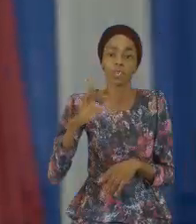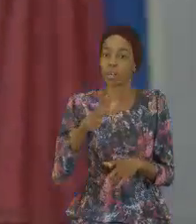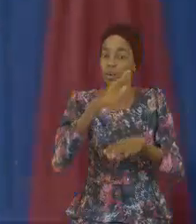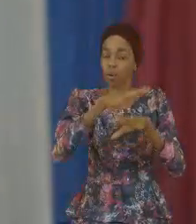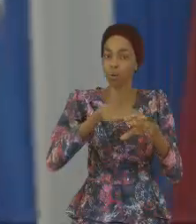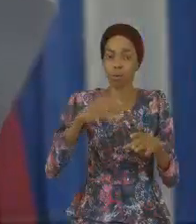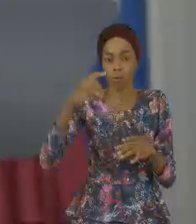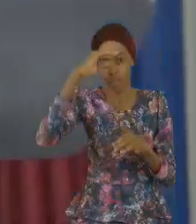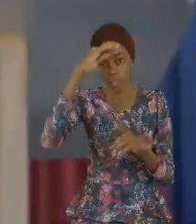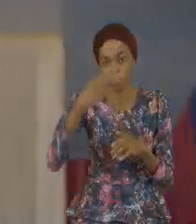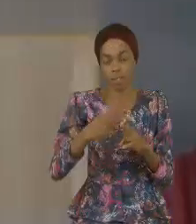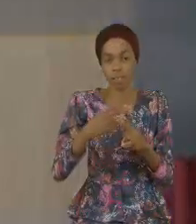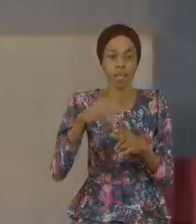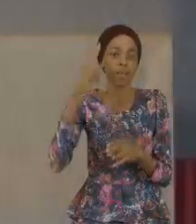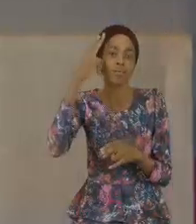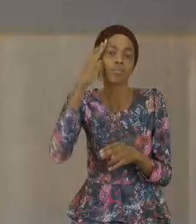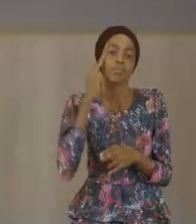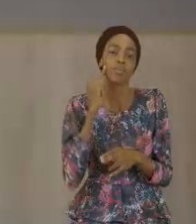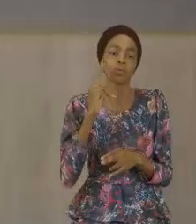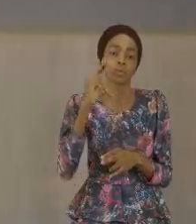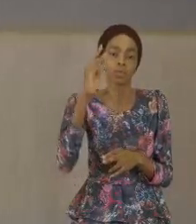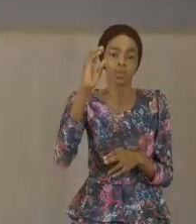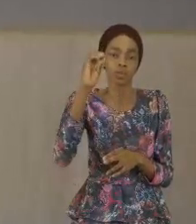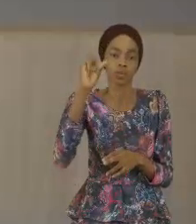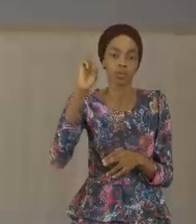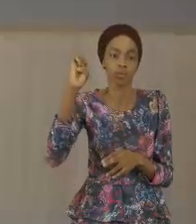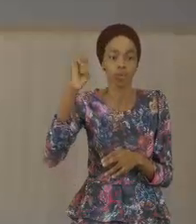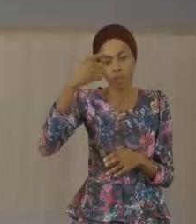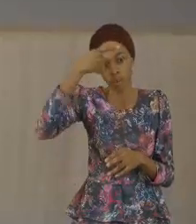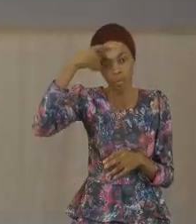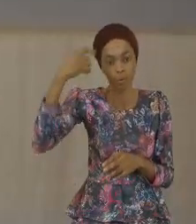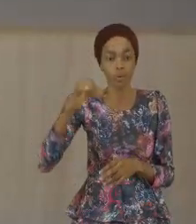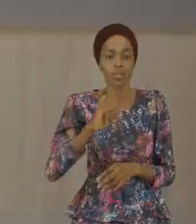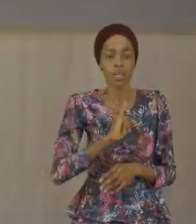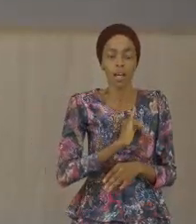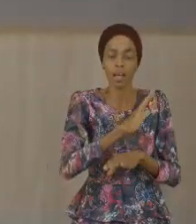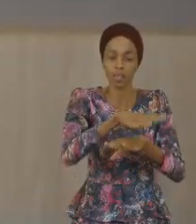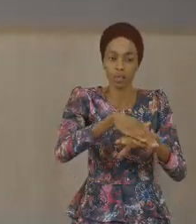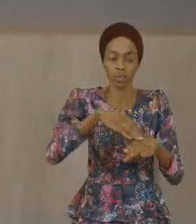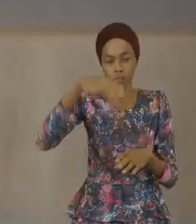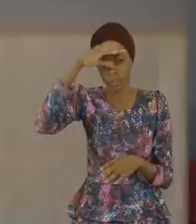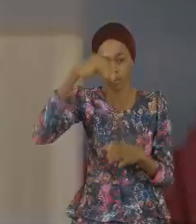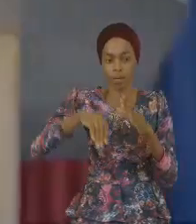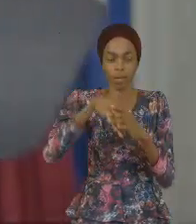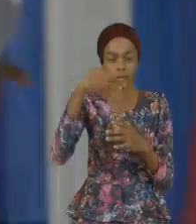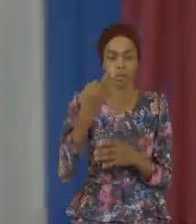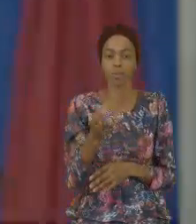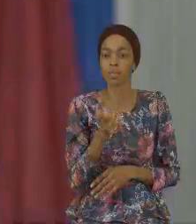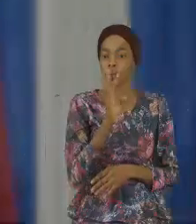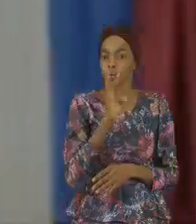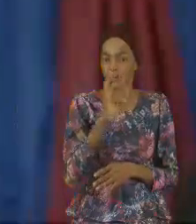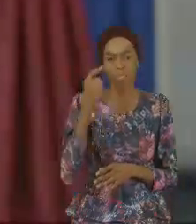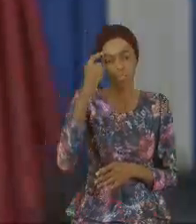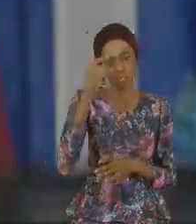said, because I drew him out of the water. Think about that. Because I